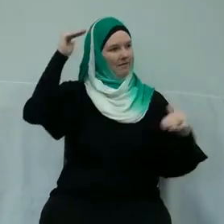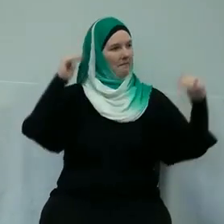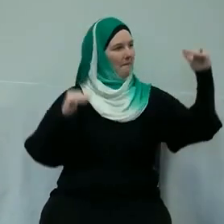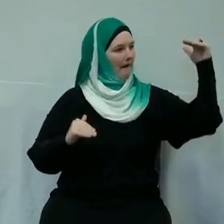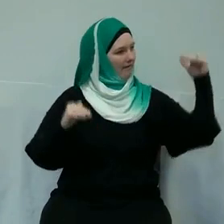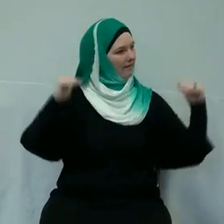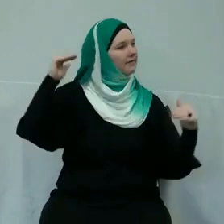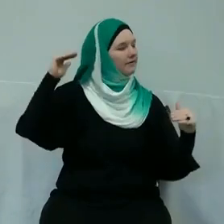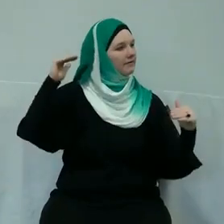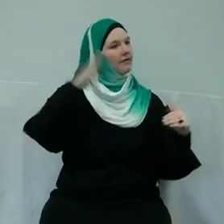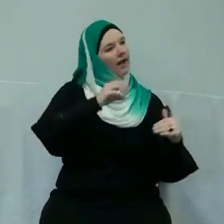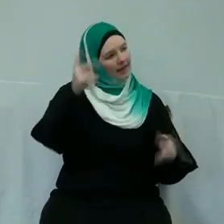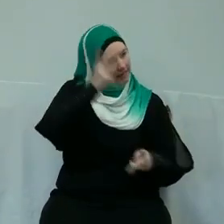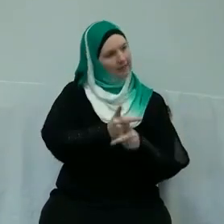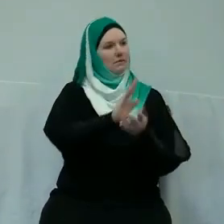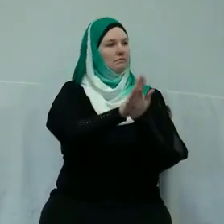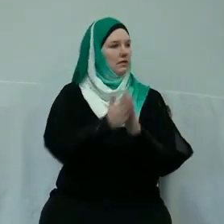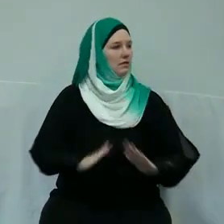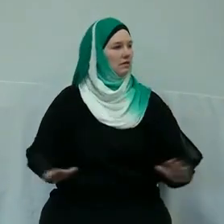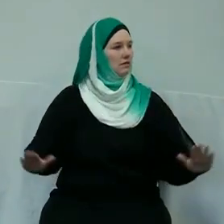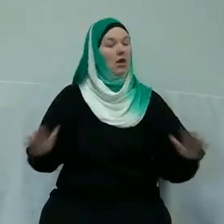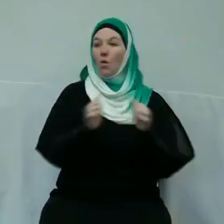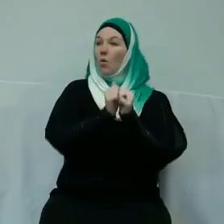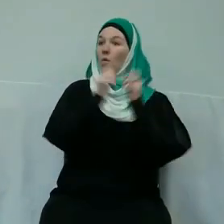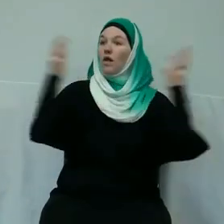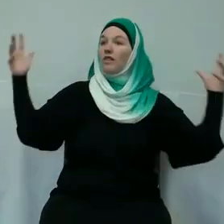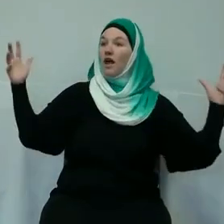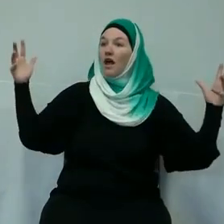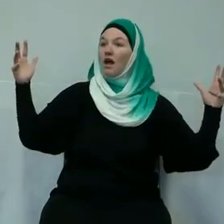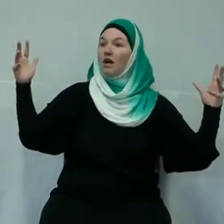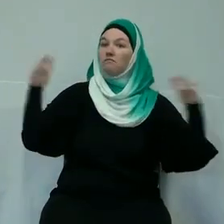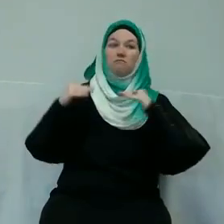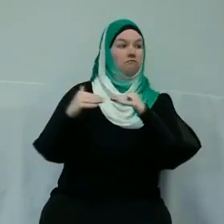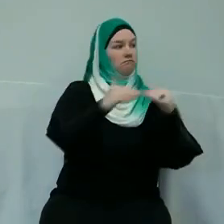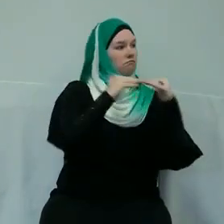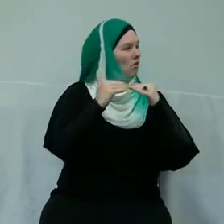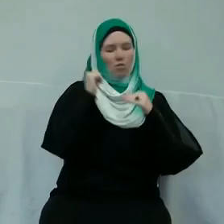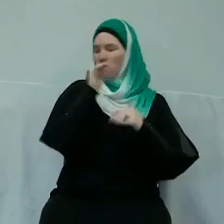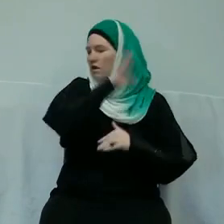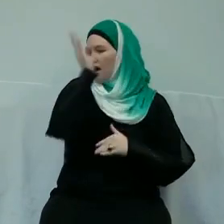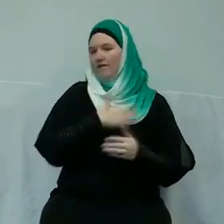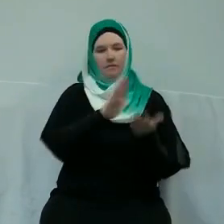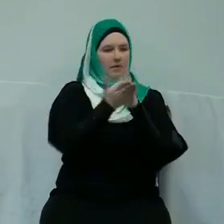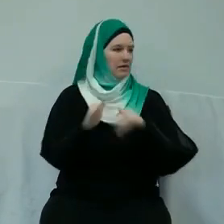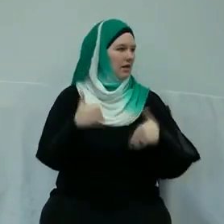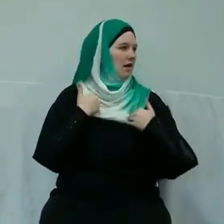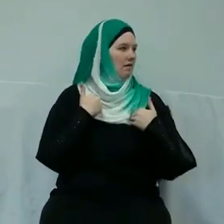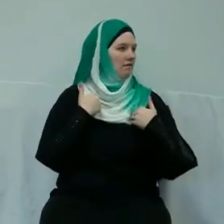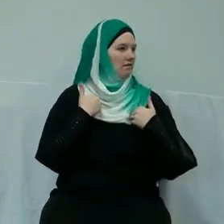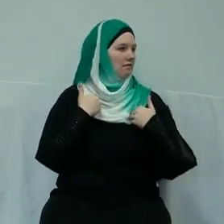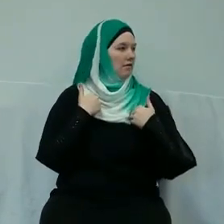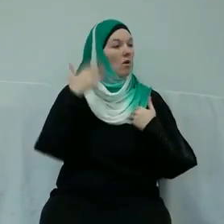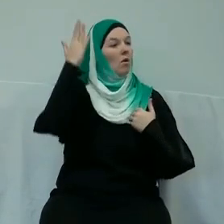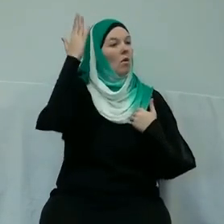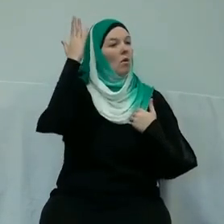boundaries, and it keeps peace. And without justice, there will never be peace between people.